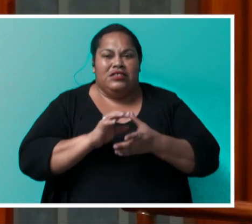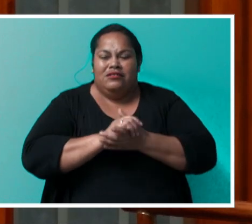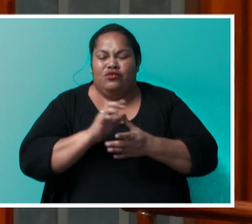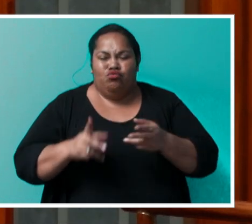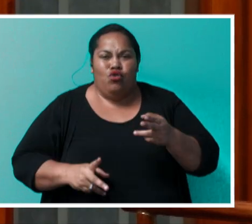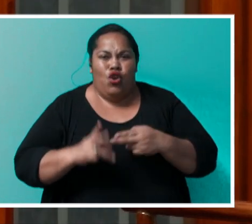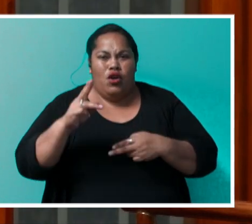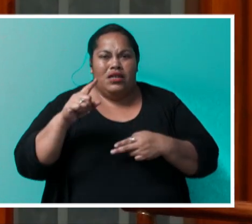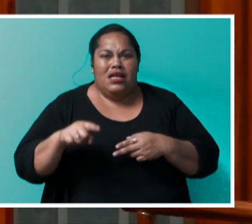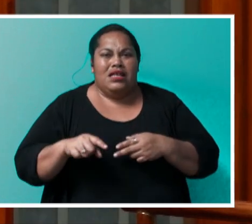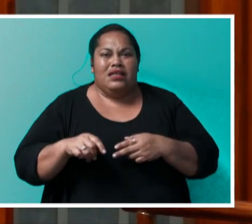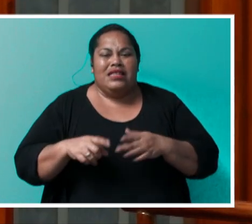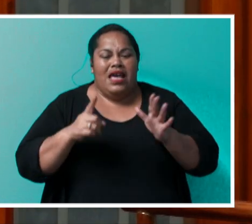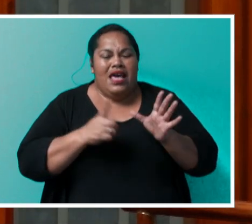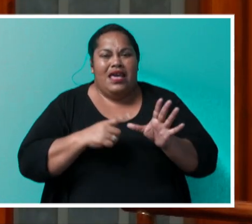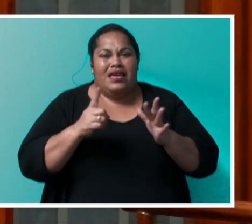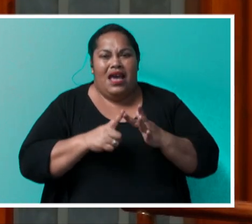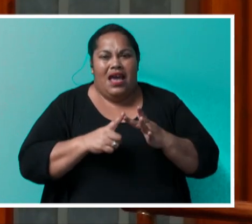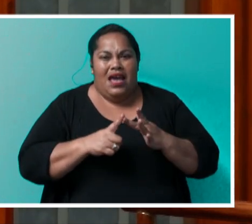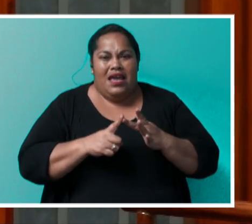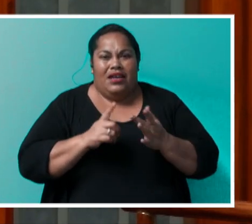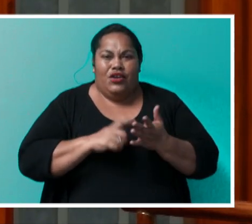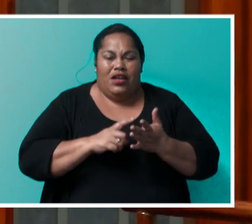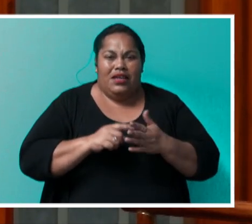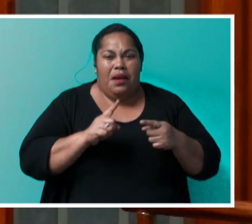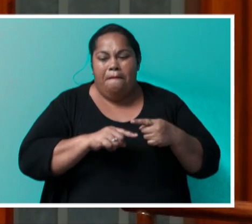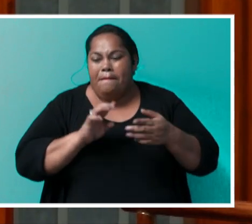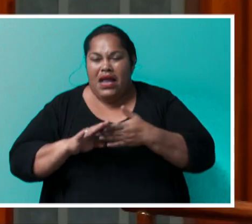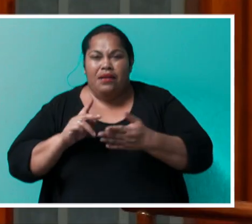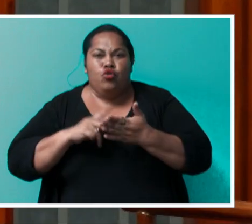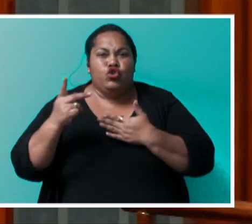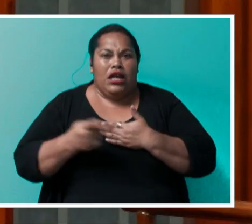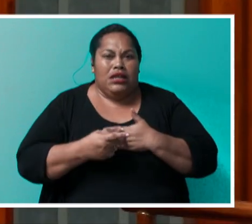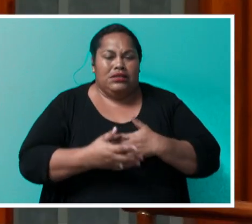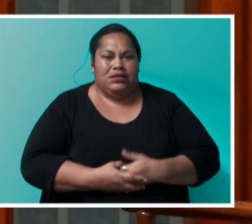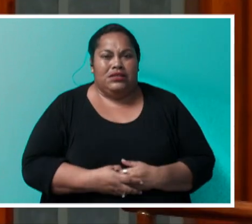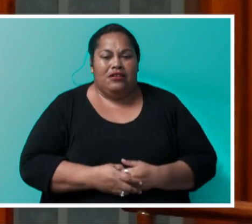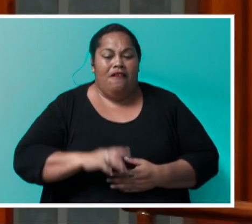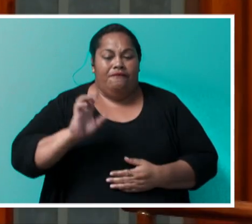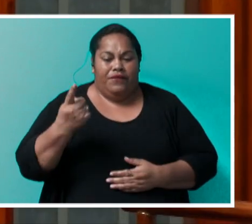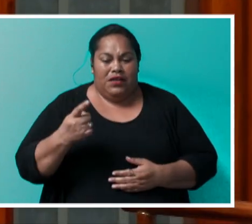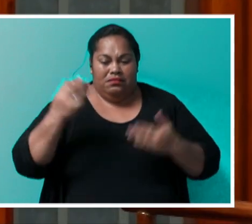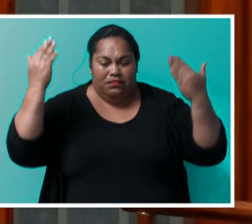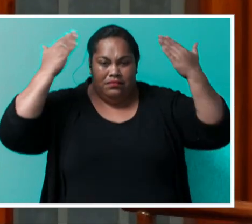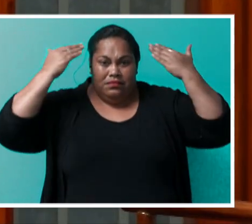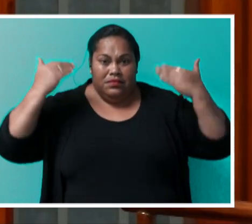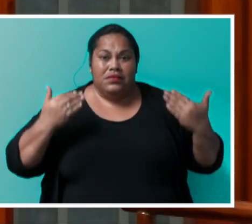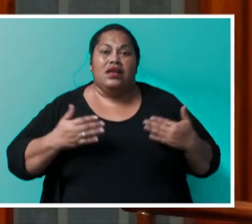Bank's groundbreaking AI credit assessment pilot project. First, Mr. Speaker, I would